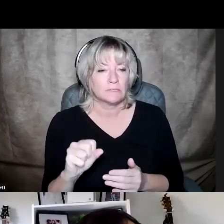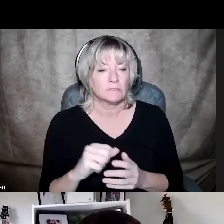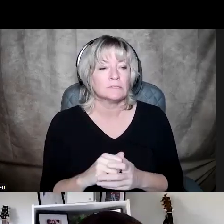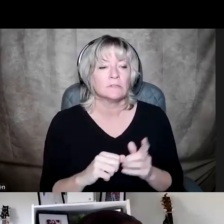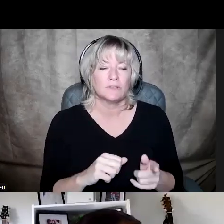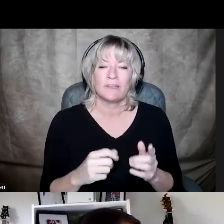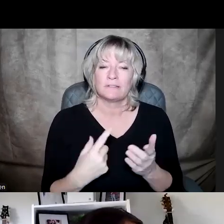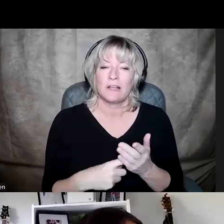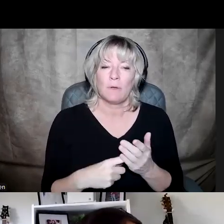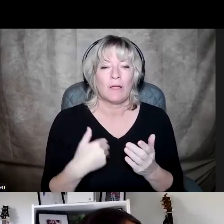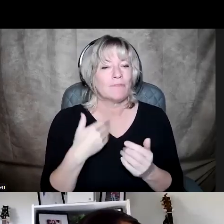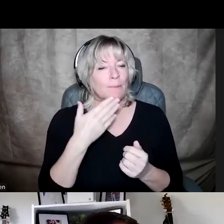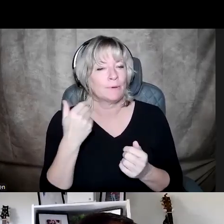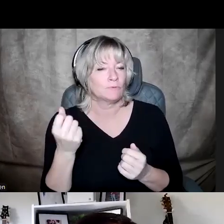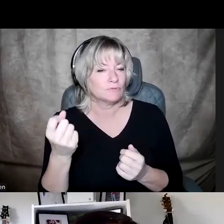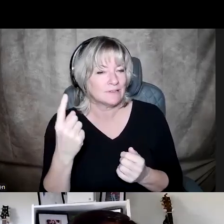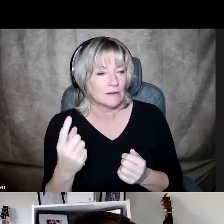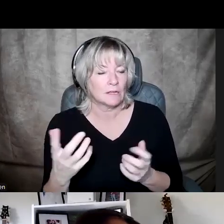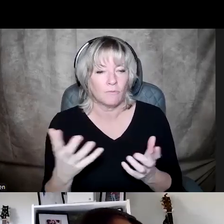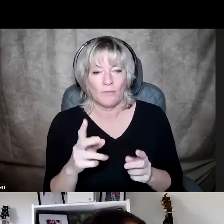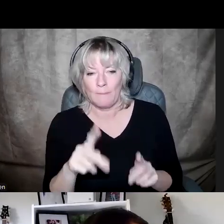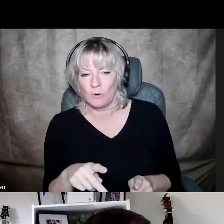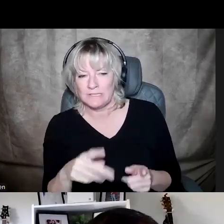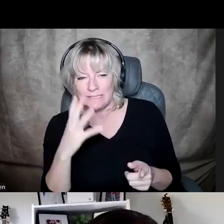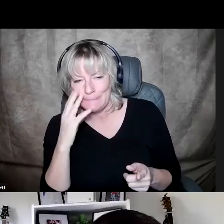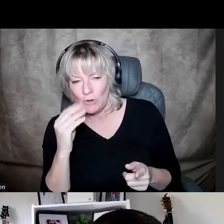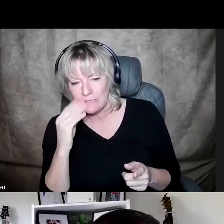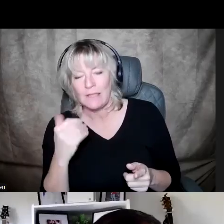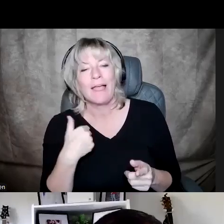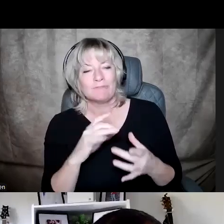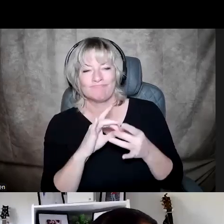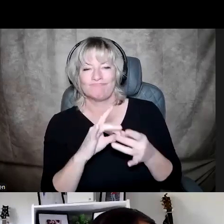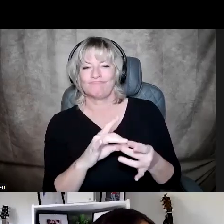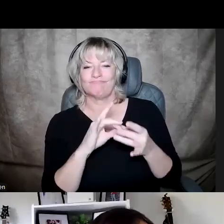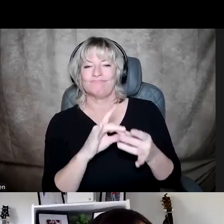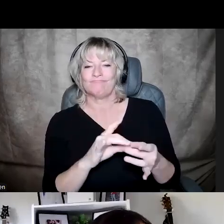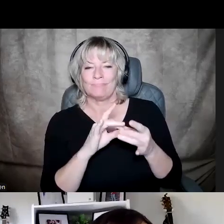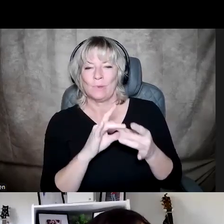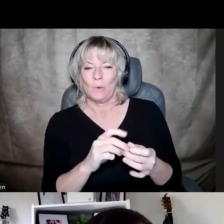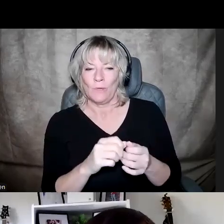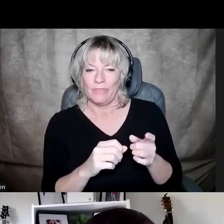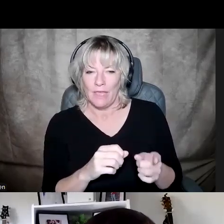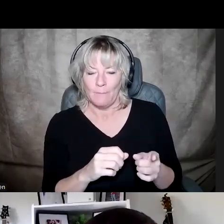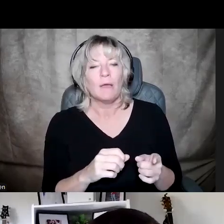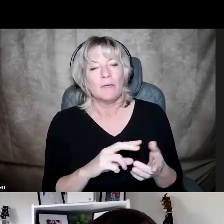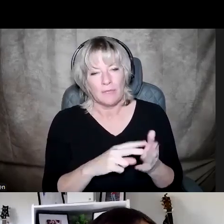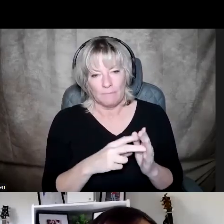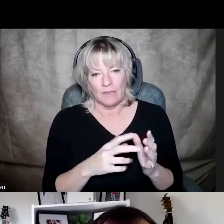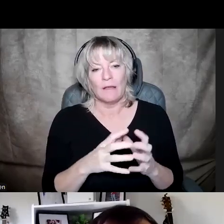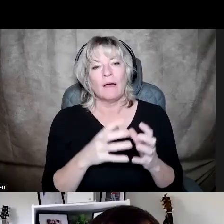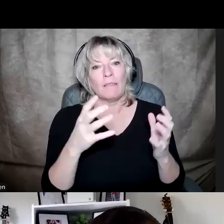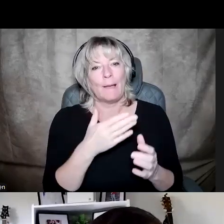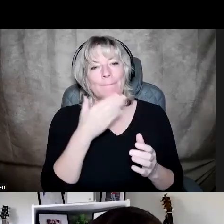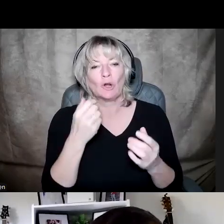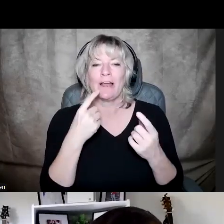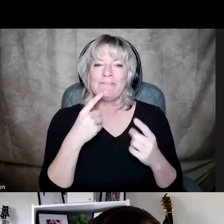sort of having a much better understanding of what the individual may be going through, and having that relationship with the individual means that they were much more able to effectively